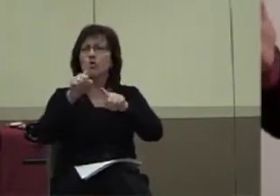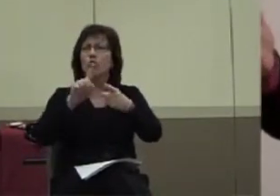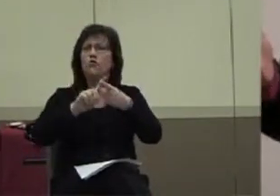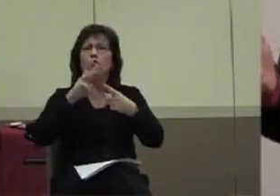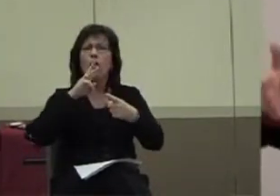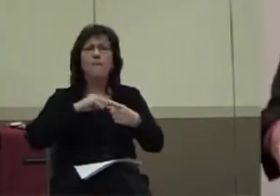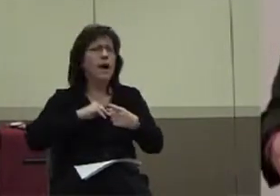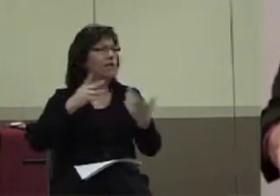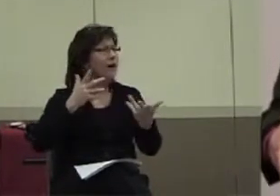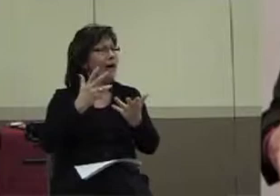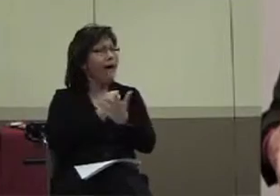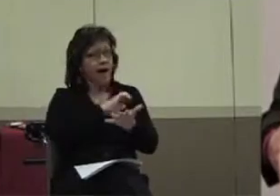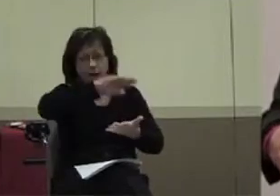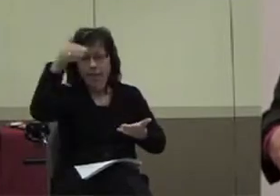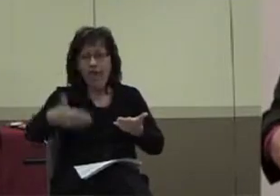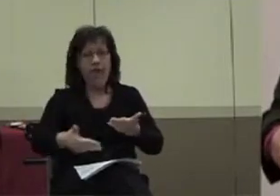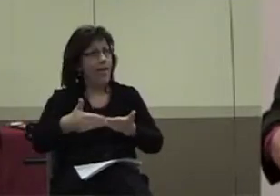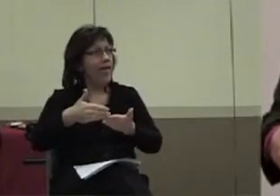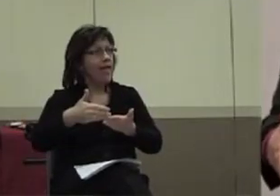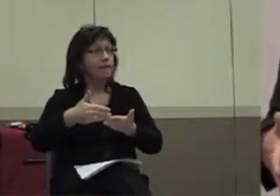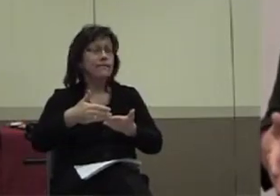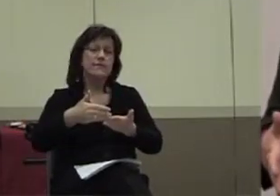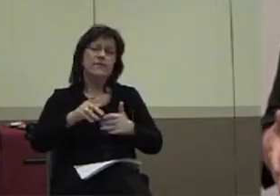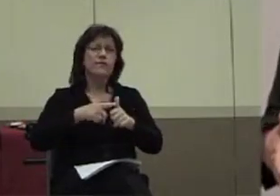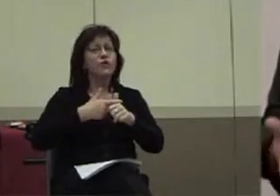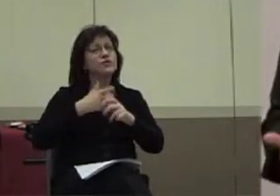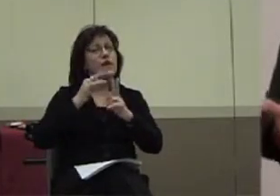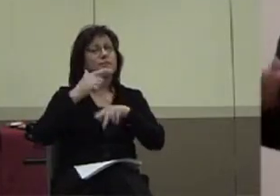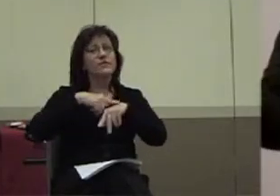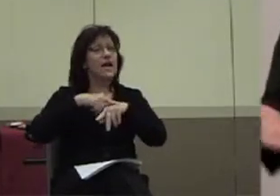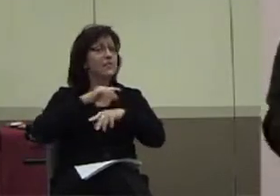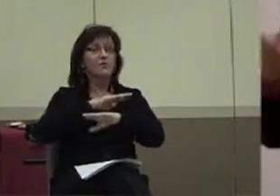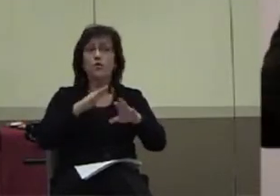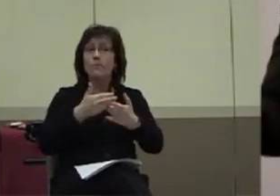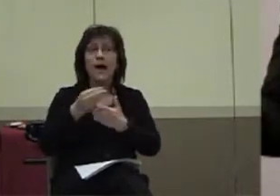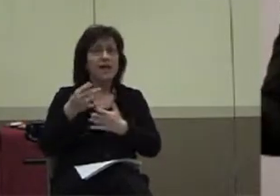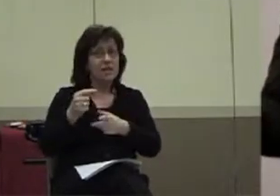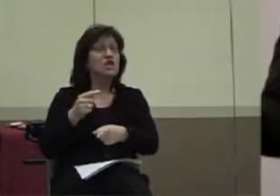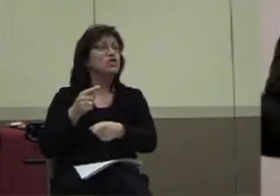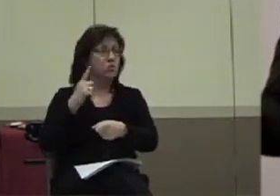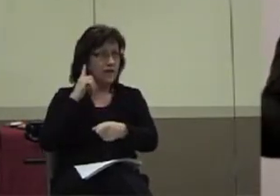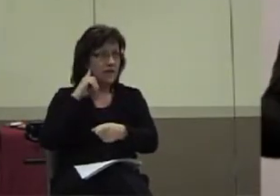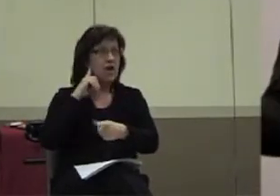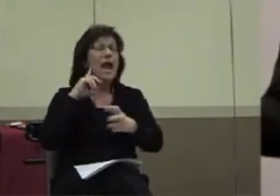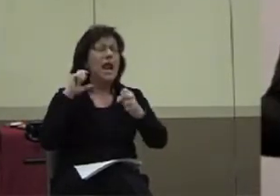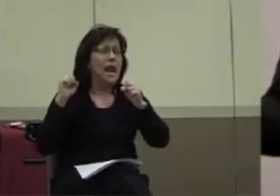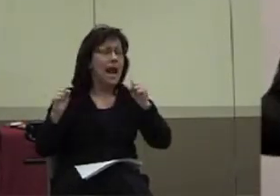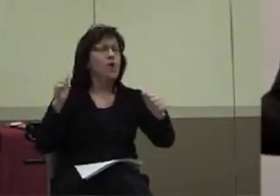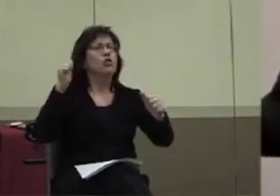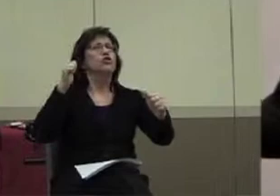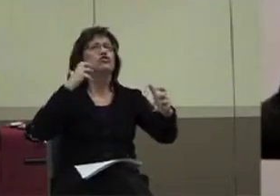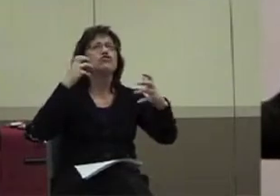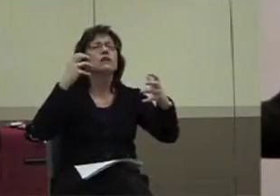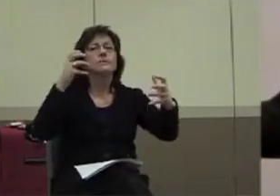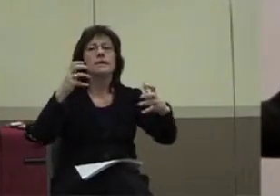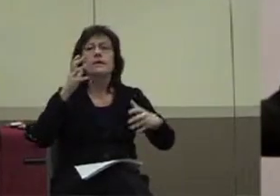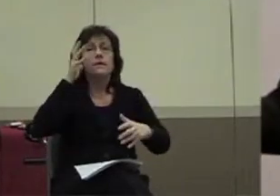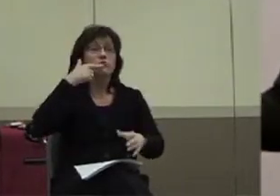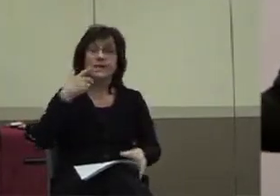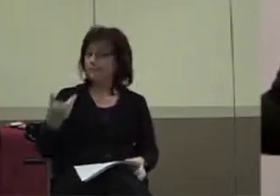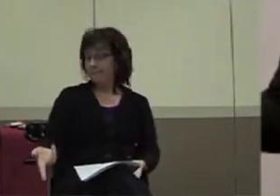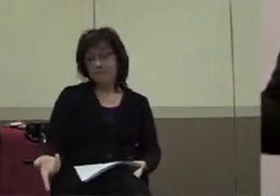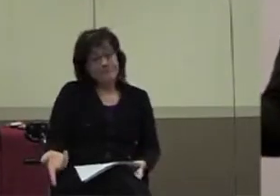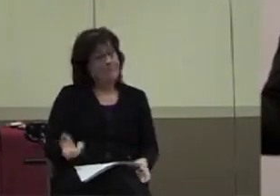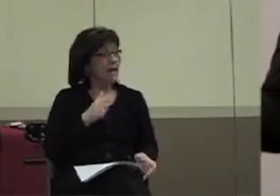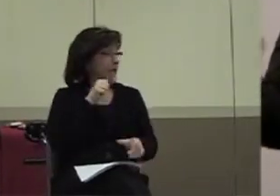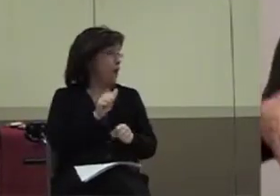All right. So the first couple of times that you don't buy a Barbie, you're going to get louder screaming. And so parents will say, see, it didn't work.